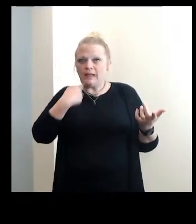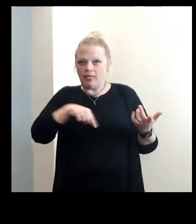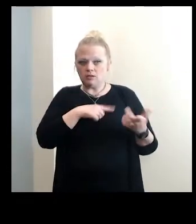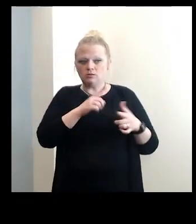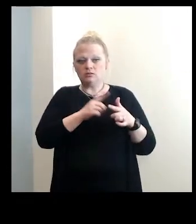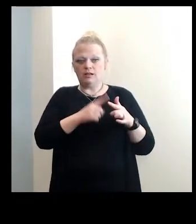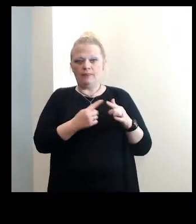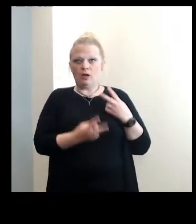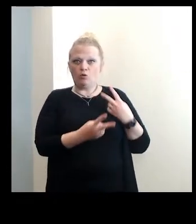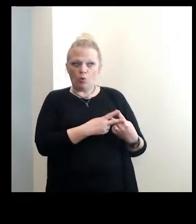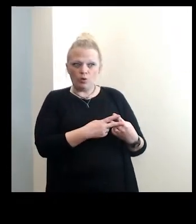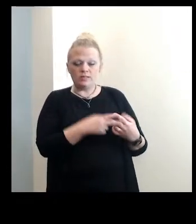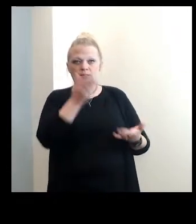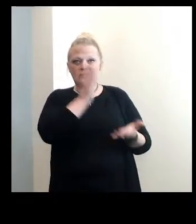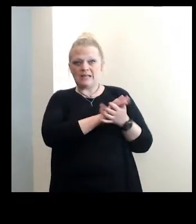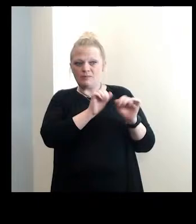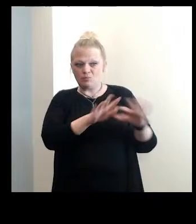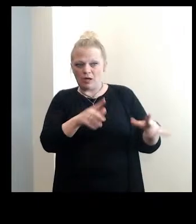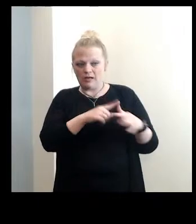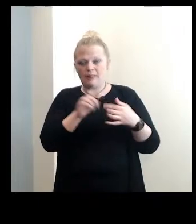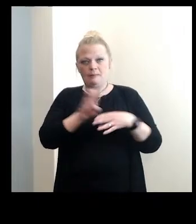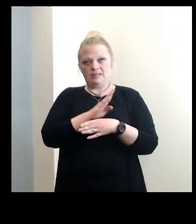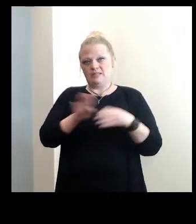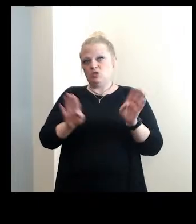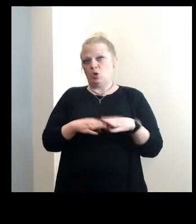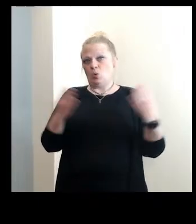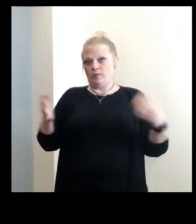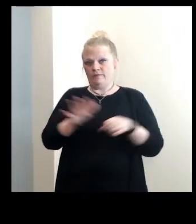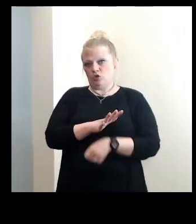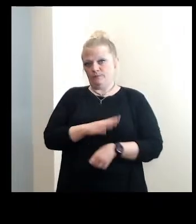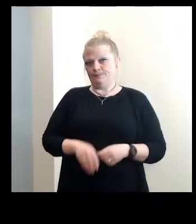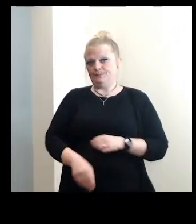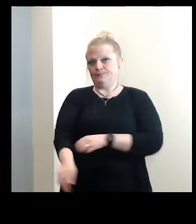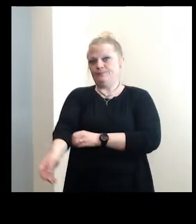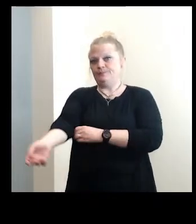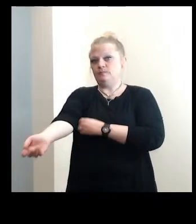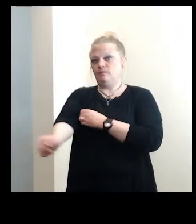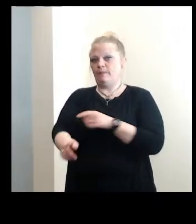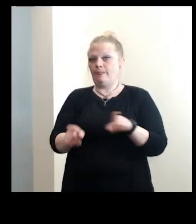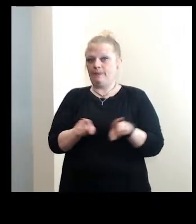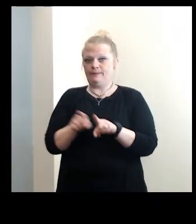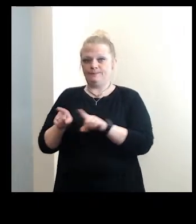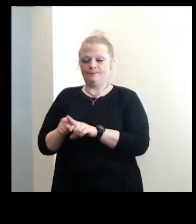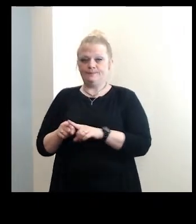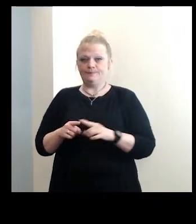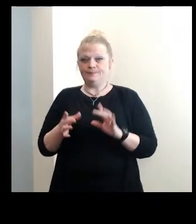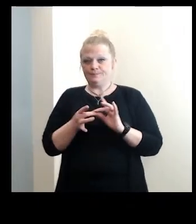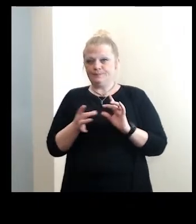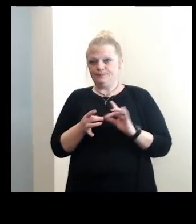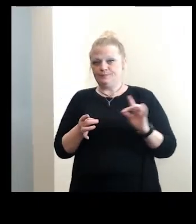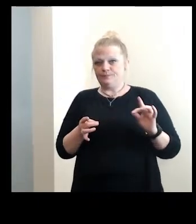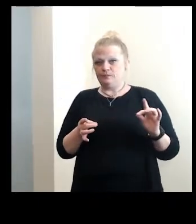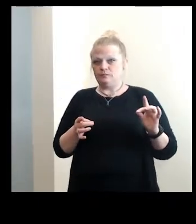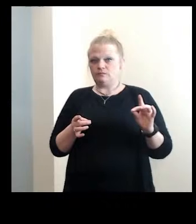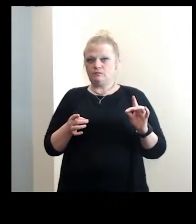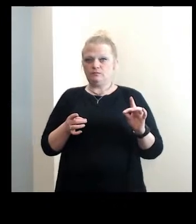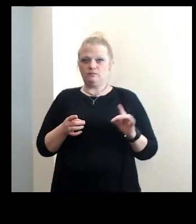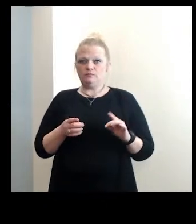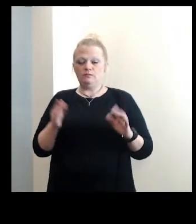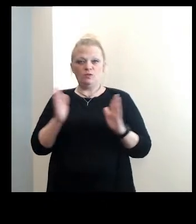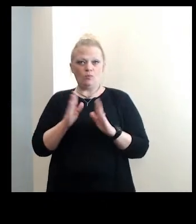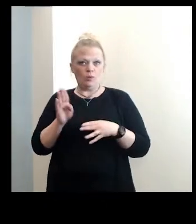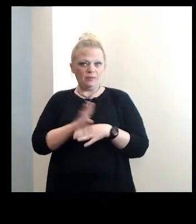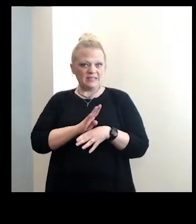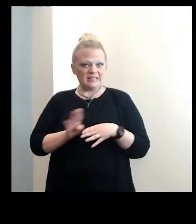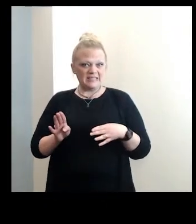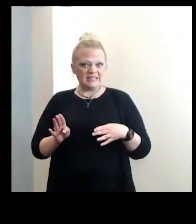and stop the spread, and businesses can reopen fully. Also, we have, as I mentioned earlier, small